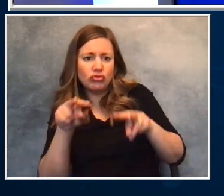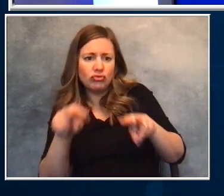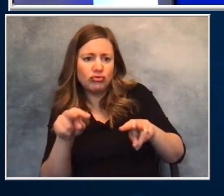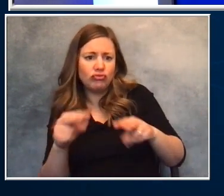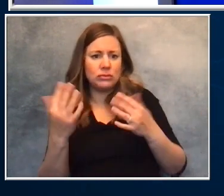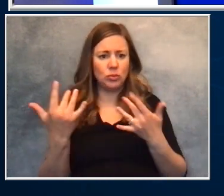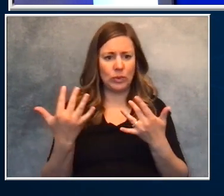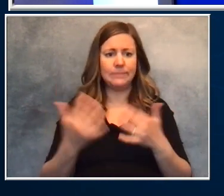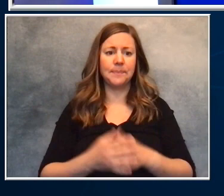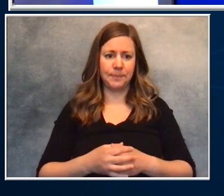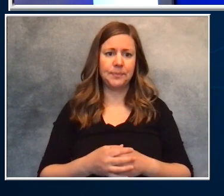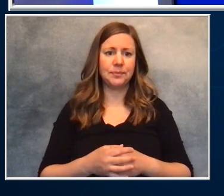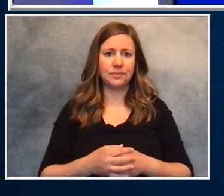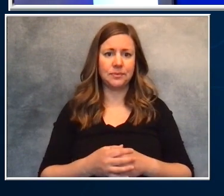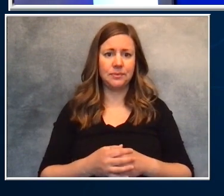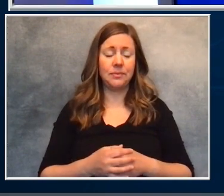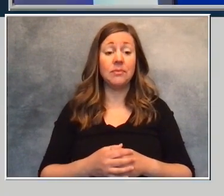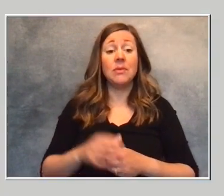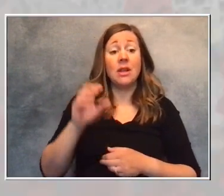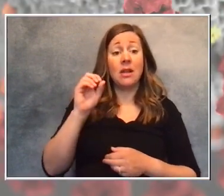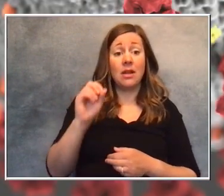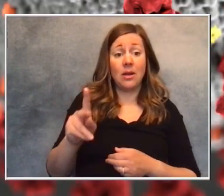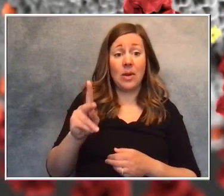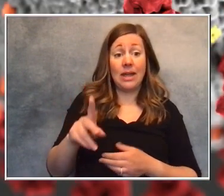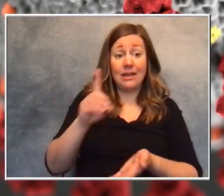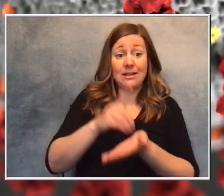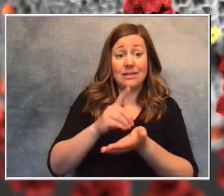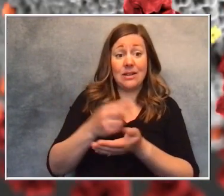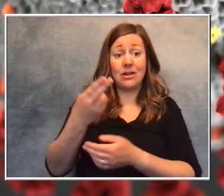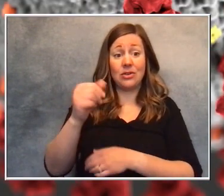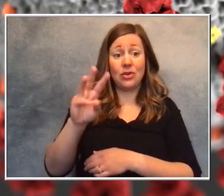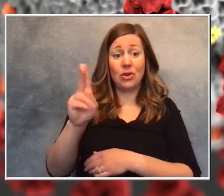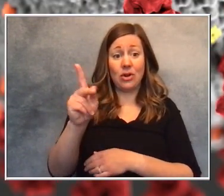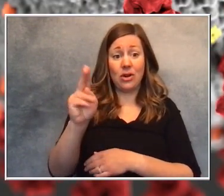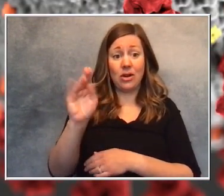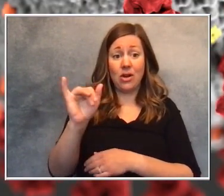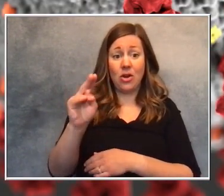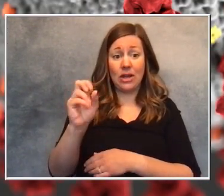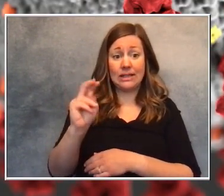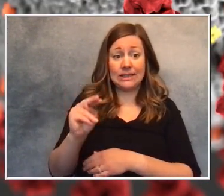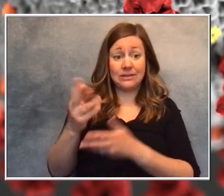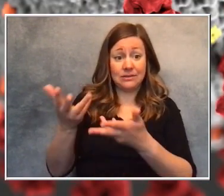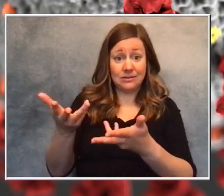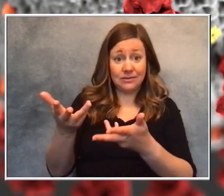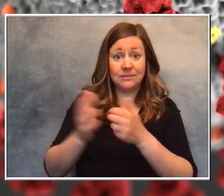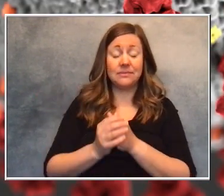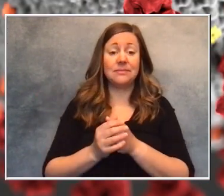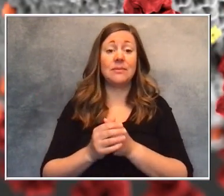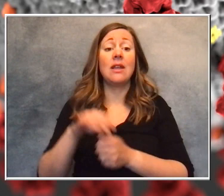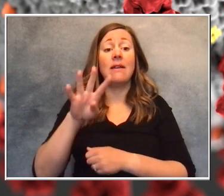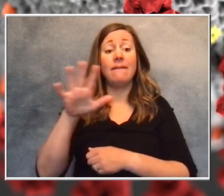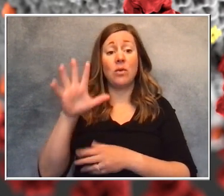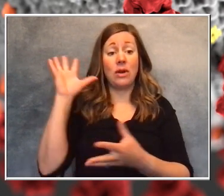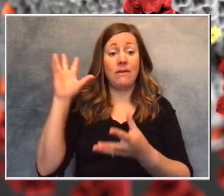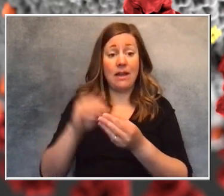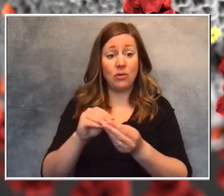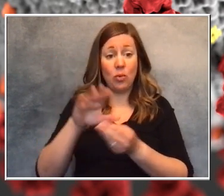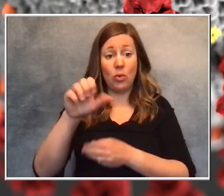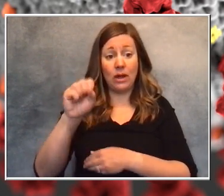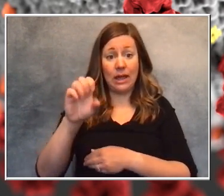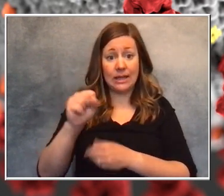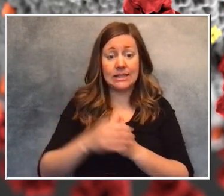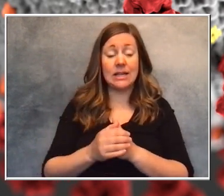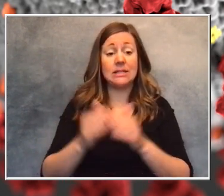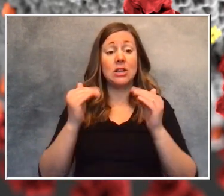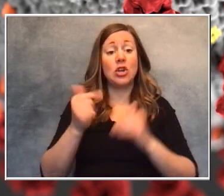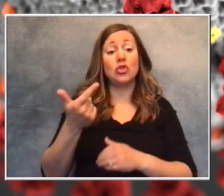think. Yeah. Okay, Hawkeye, COVID count. Yeah, COVID count. Well, right now in the health system, we have 45 total cases. 27